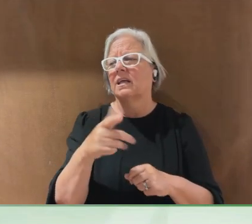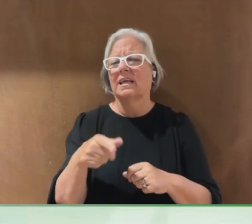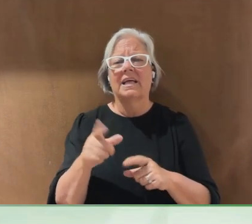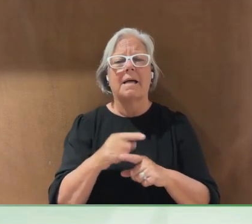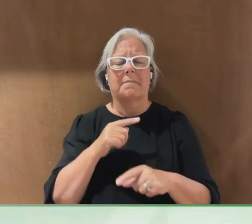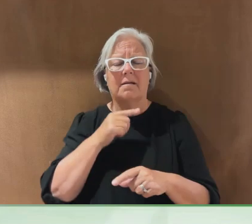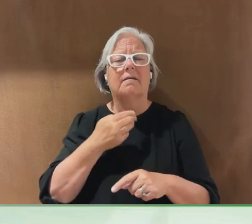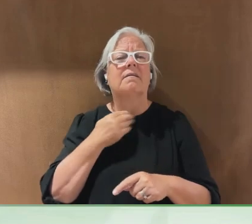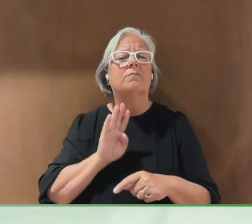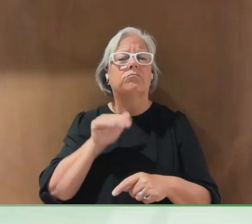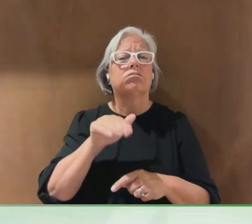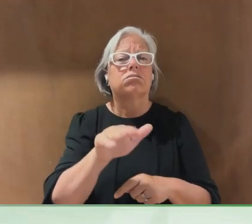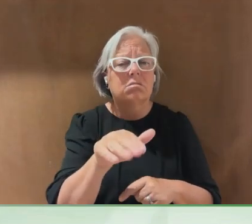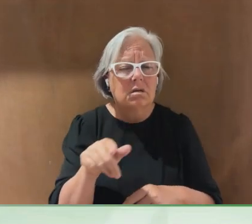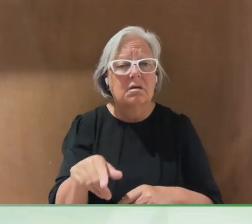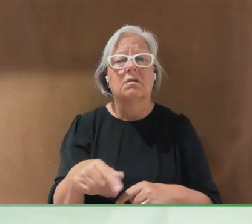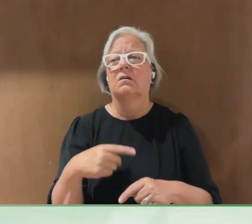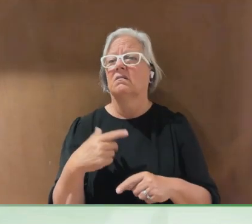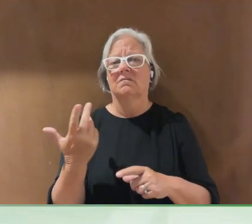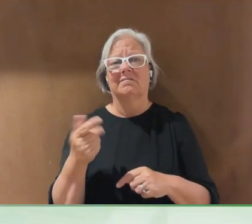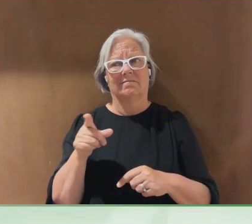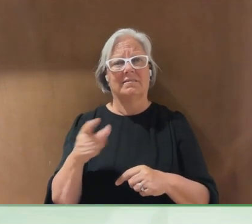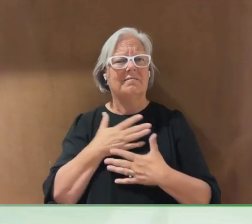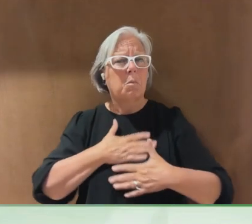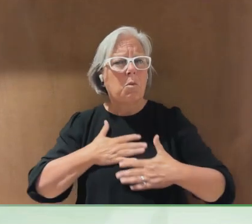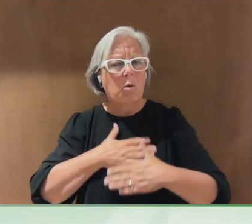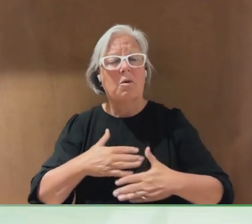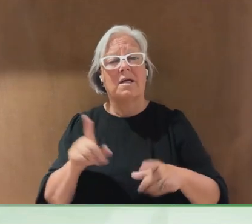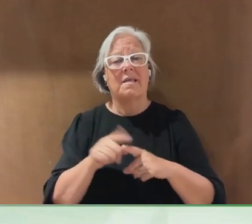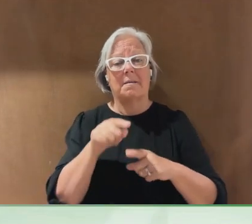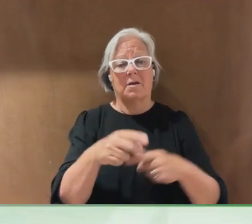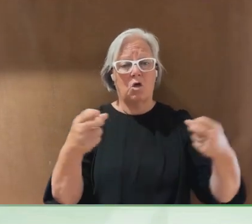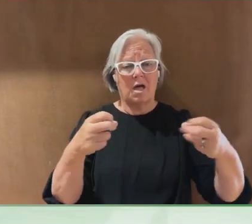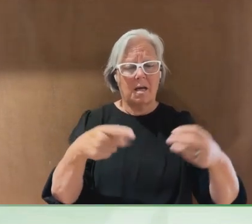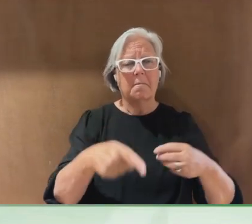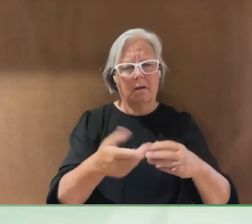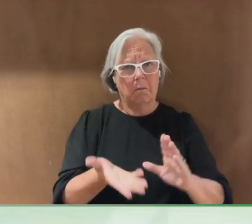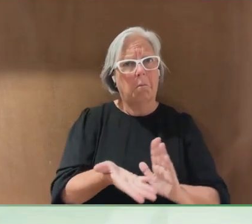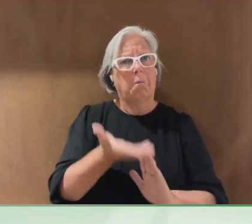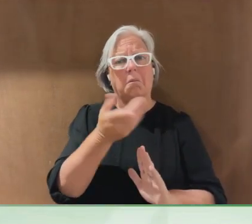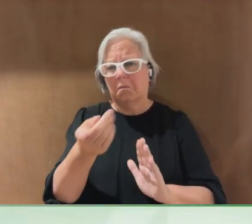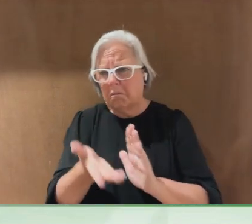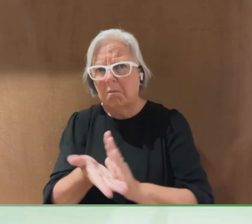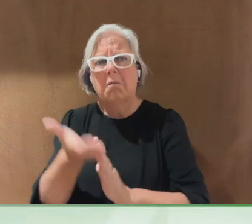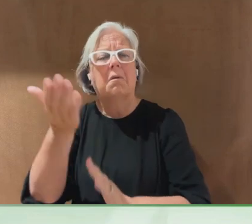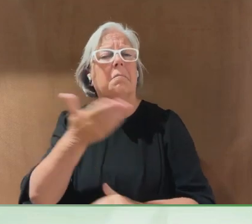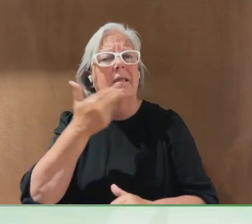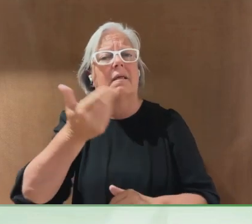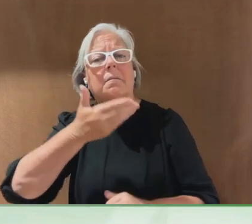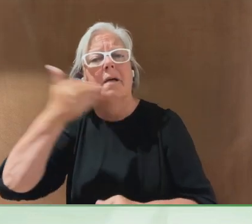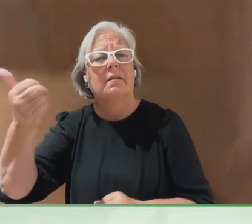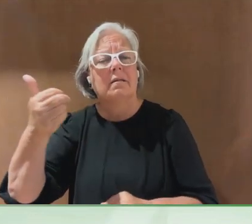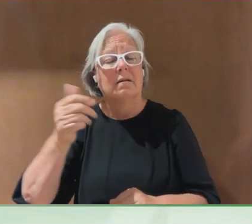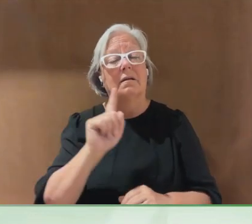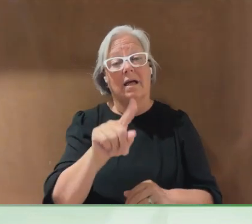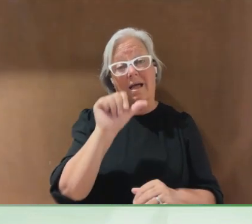in screen reader technology. We're seeing improvement in captions. So I do want to make this very clear point that AI